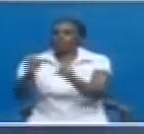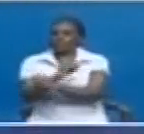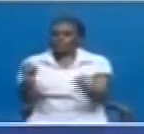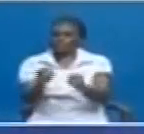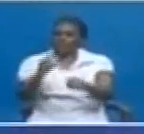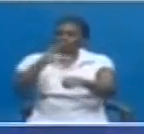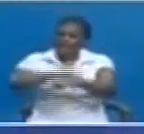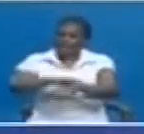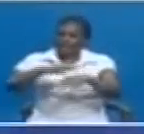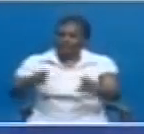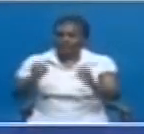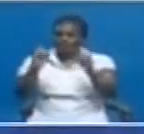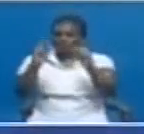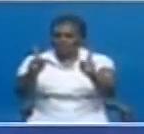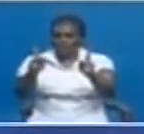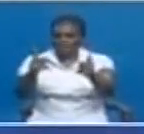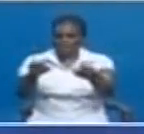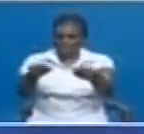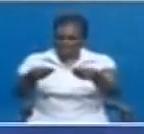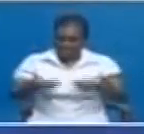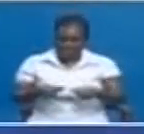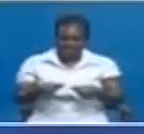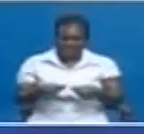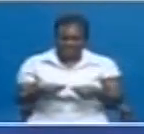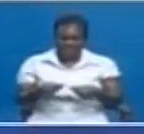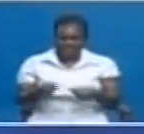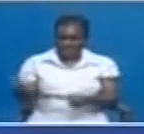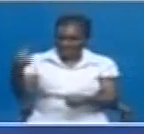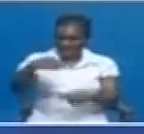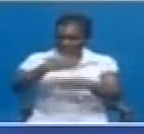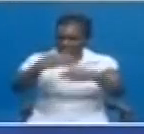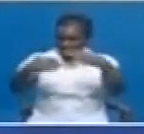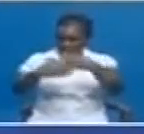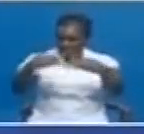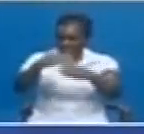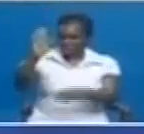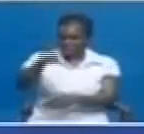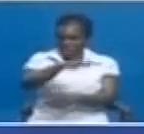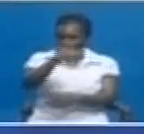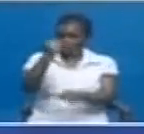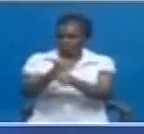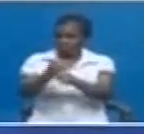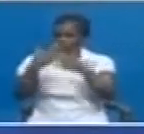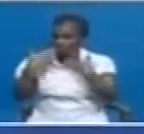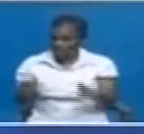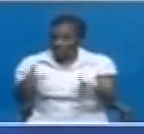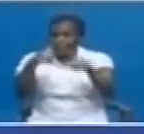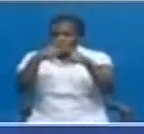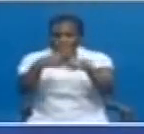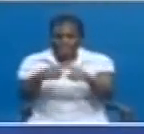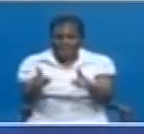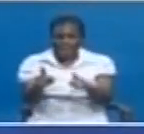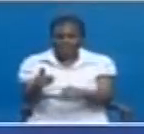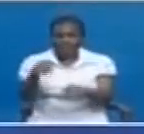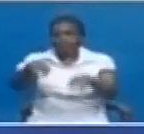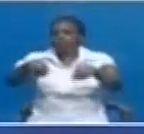only way to do it is say, okay, this has been done. Even if you came to a building like this Parliament, the building has been done, all right. But I ask you for the bills